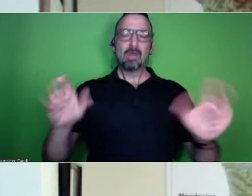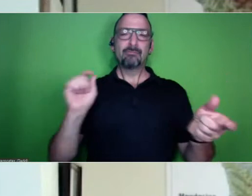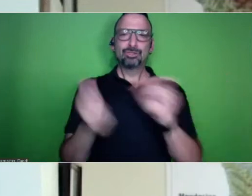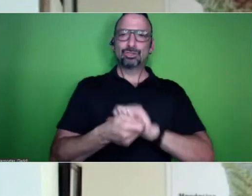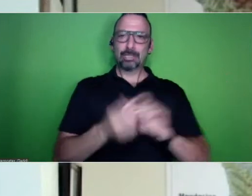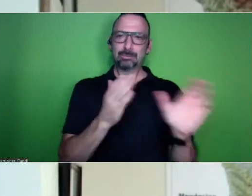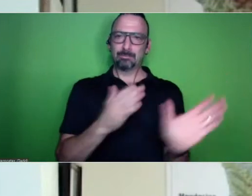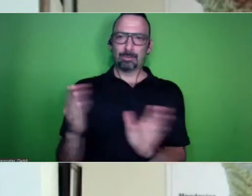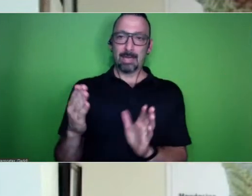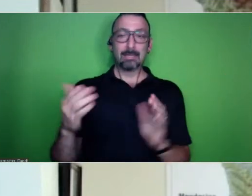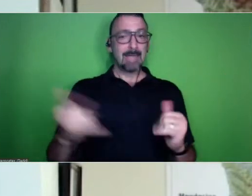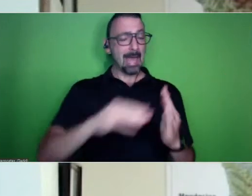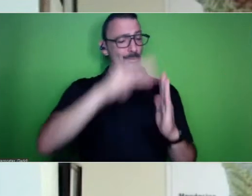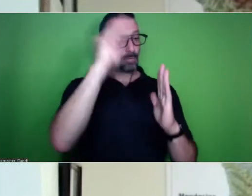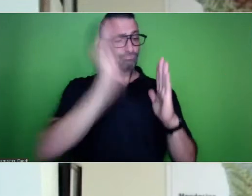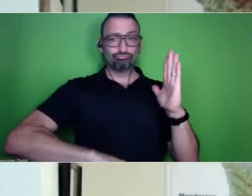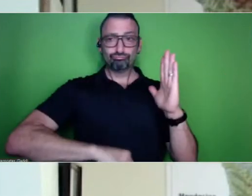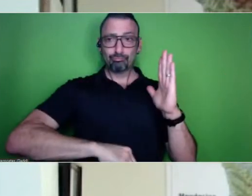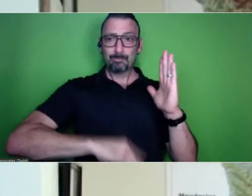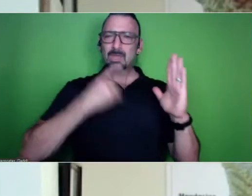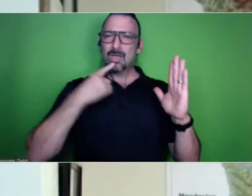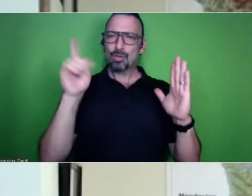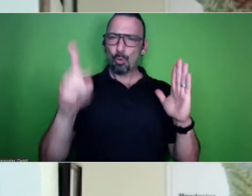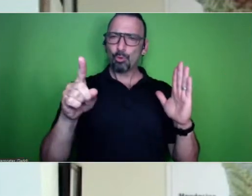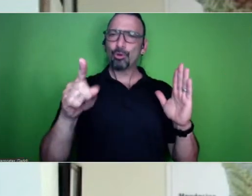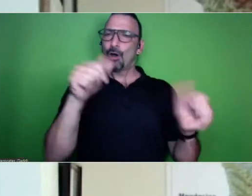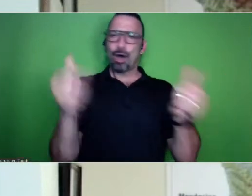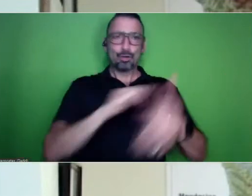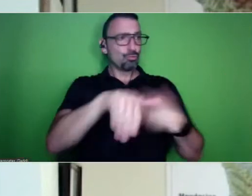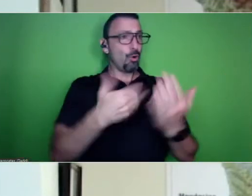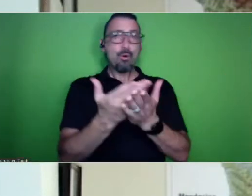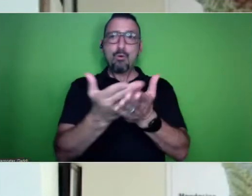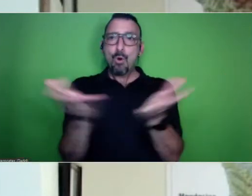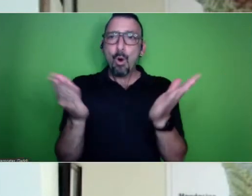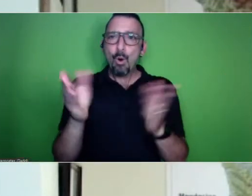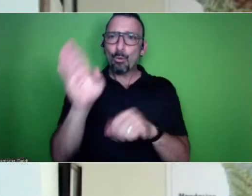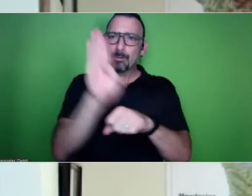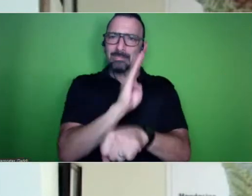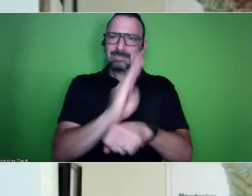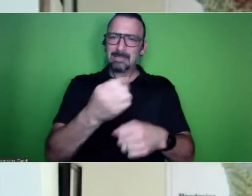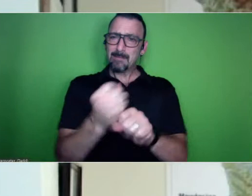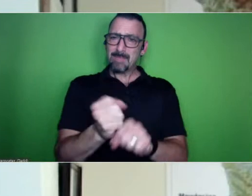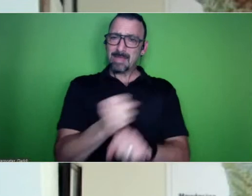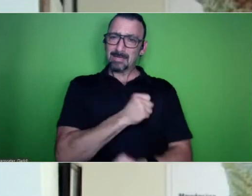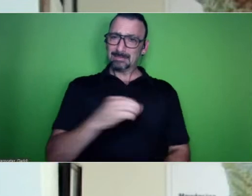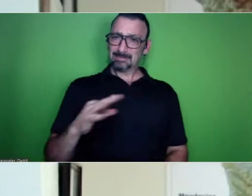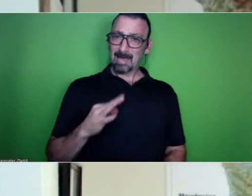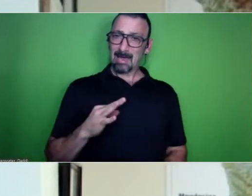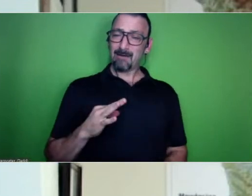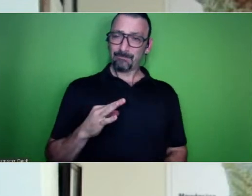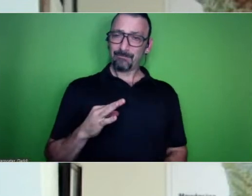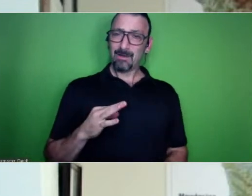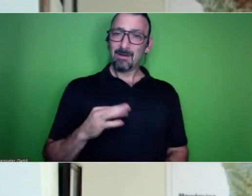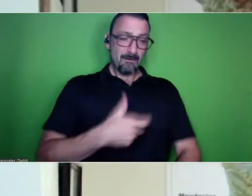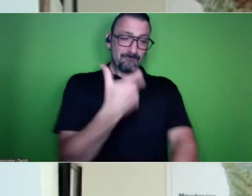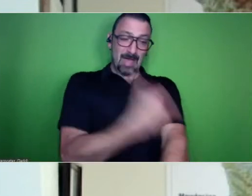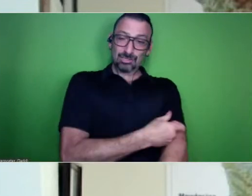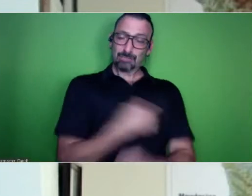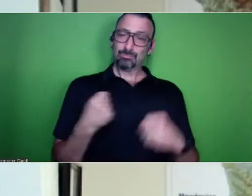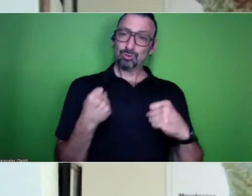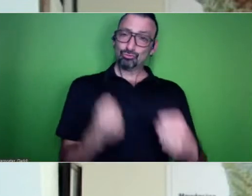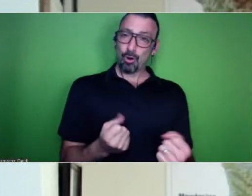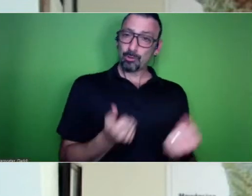order as requested by members of this group of businesses to make staff vaccination and patron screening a strong